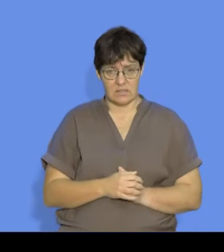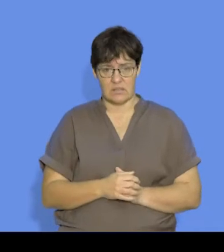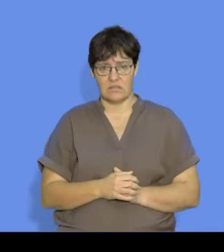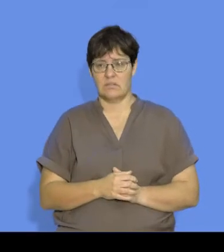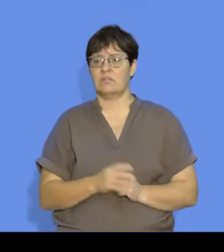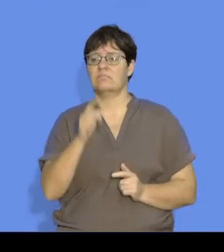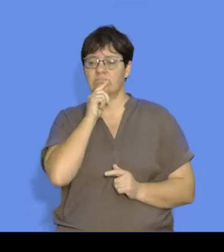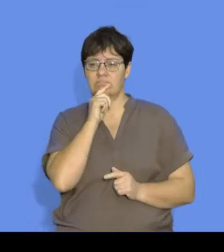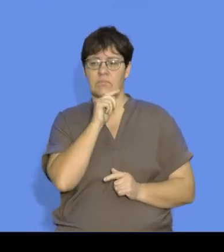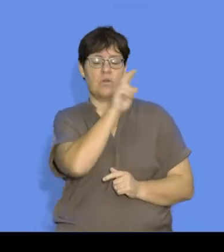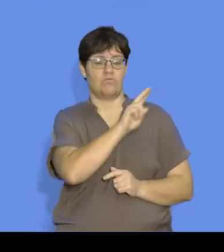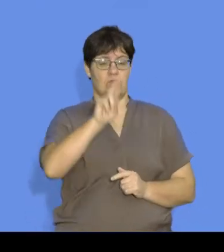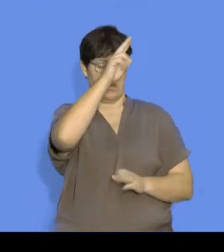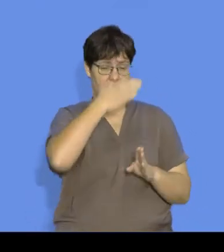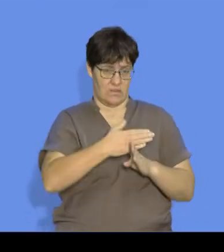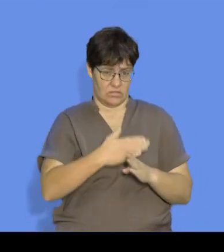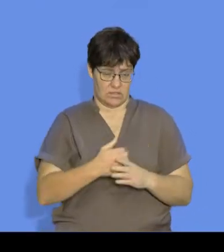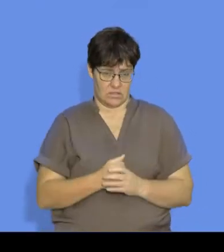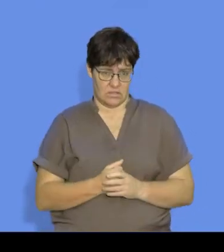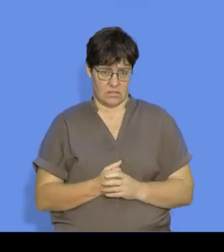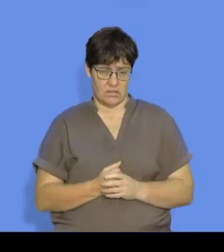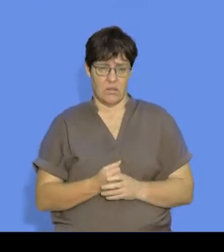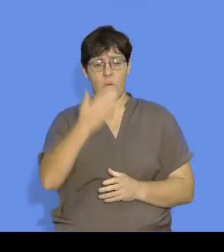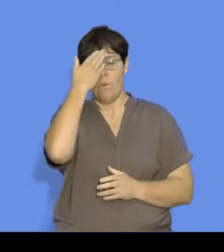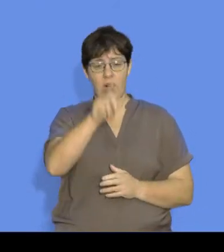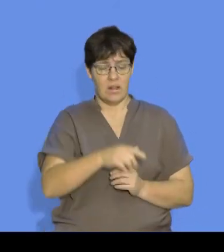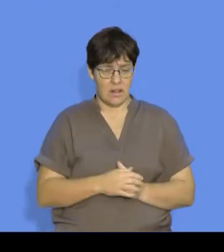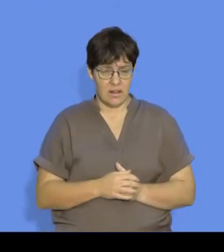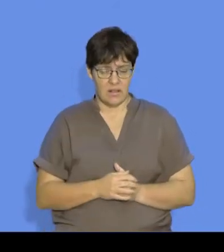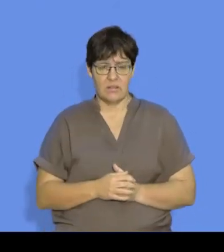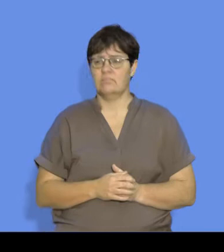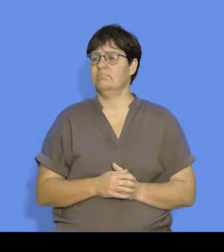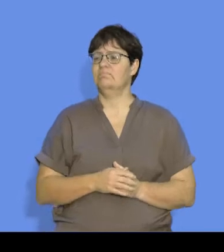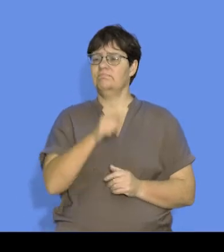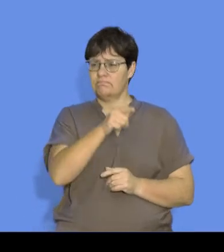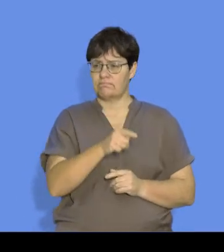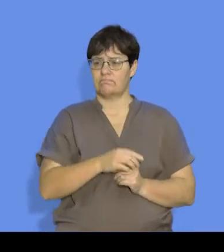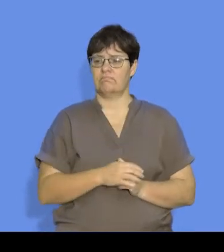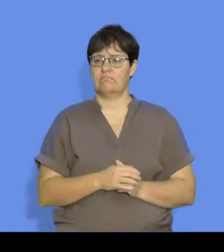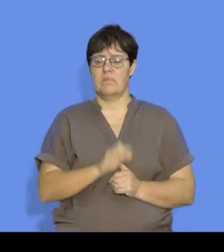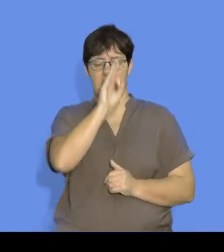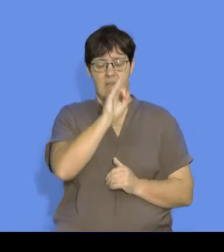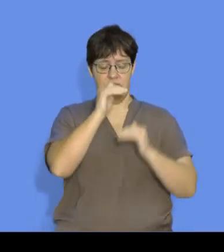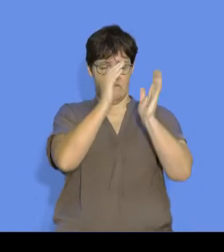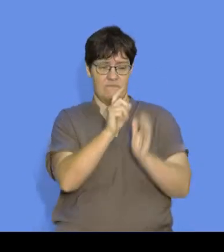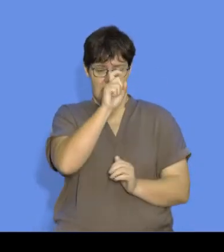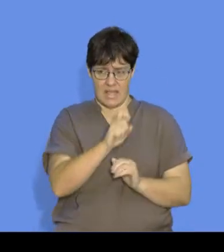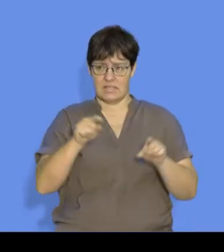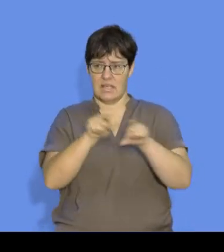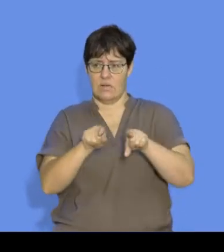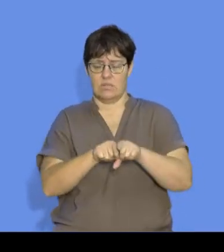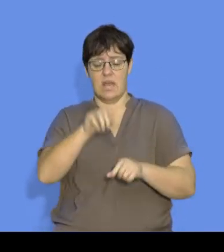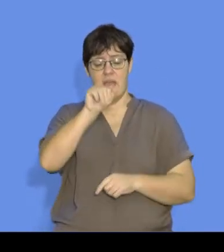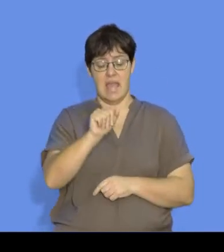at is the quadratic function, which we know that is a function of the form f of x is equals